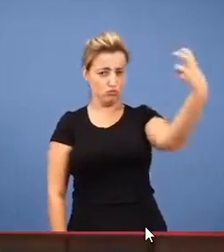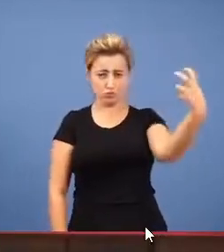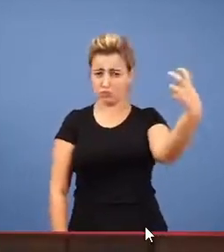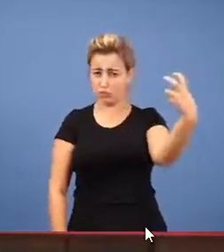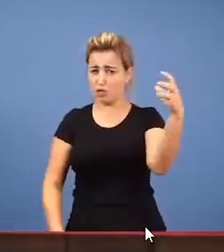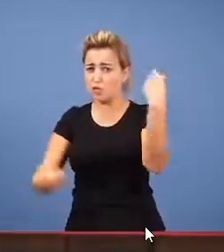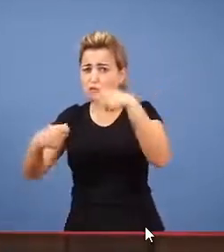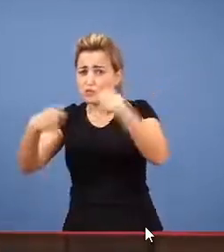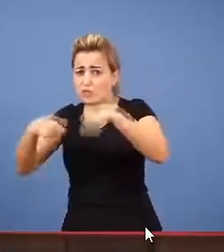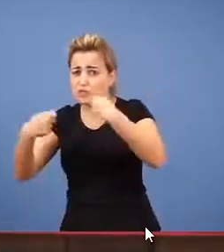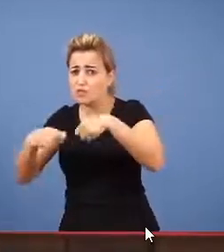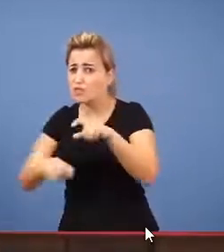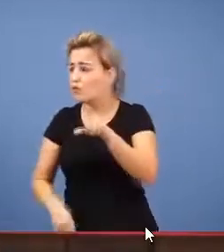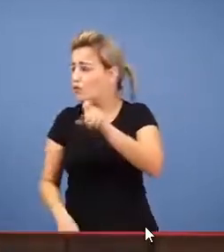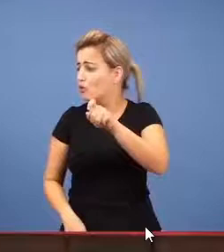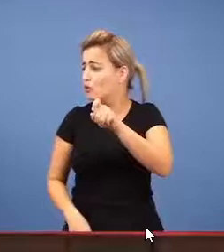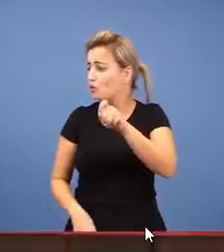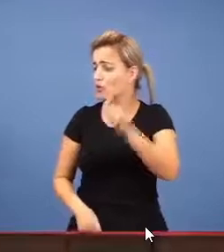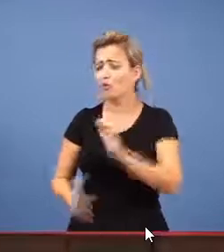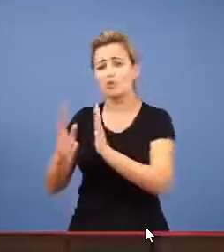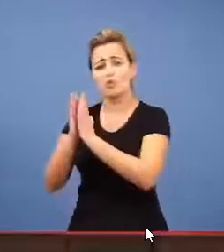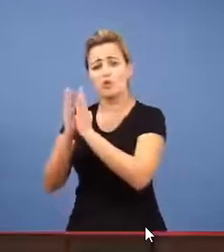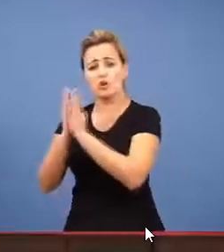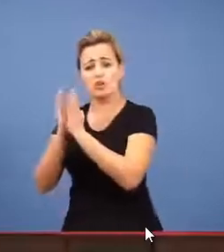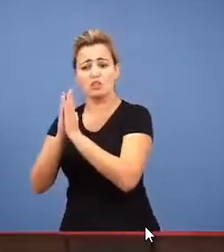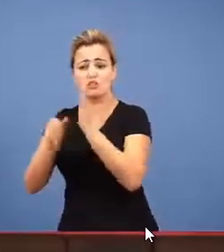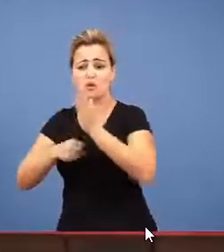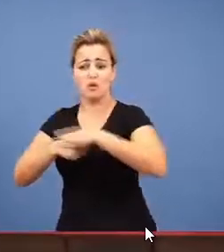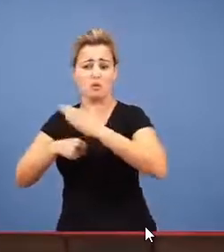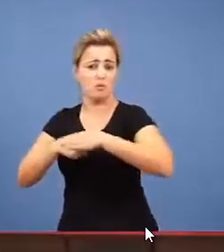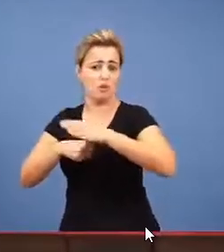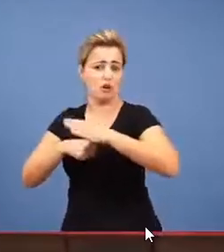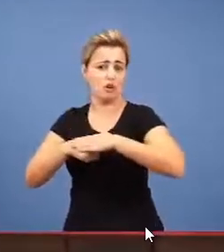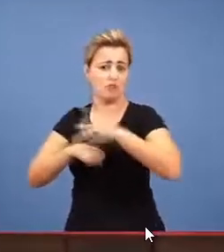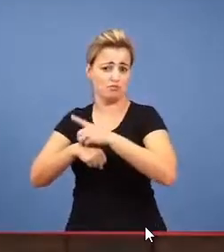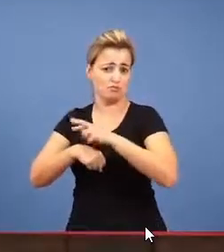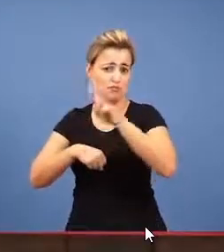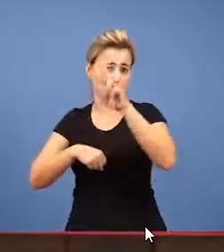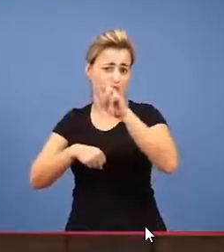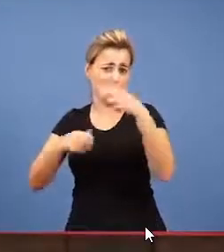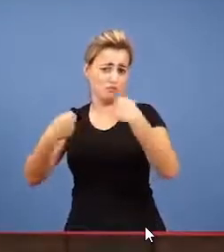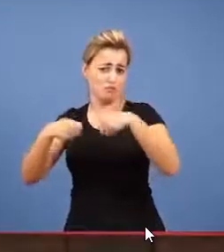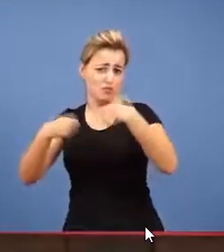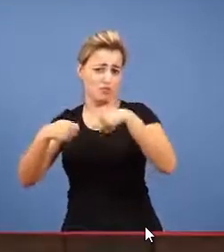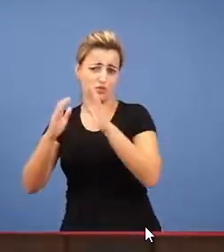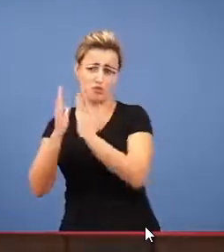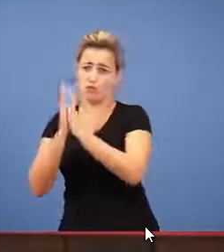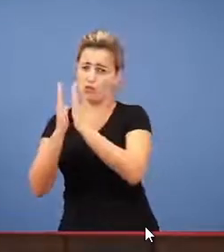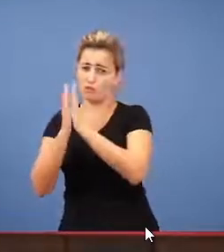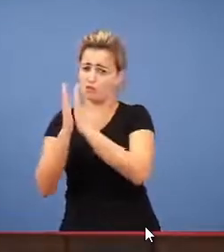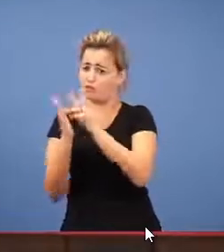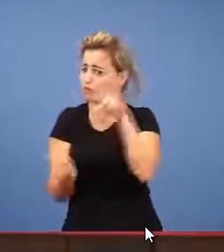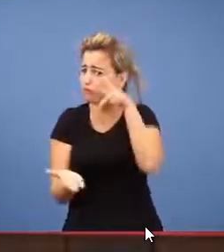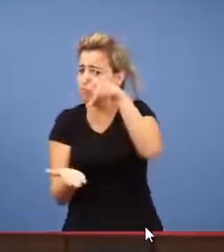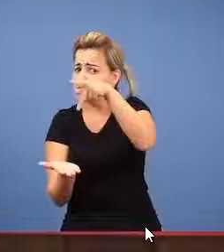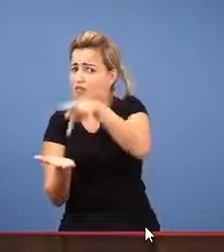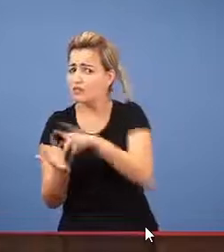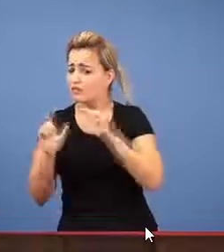there's no smart person, there is no great speaker, nothing. Nothing